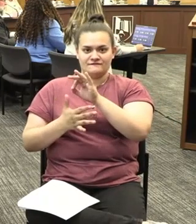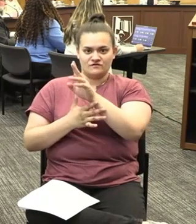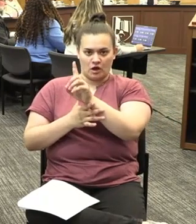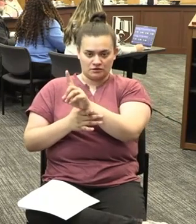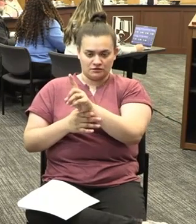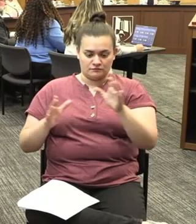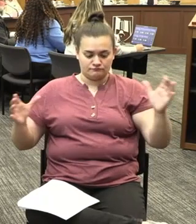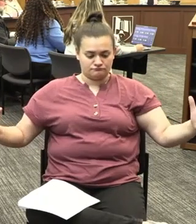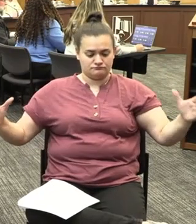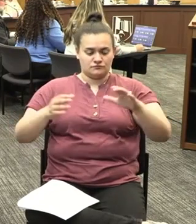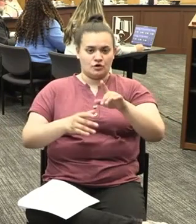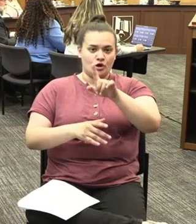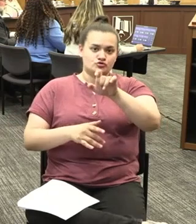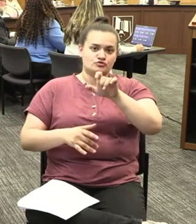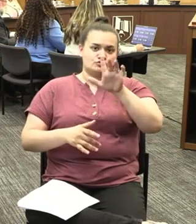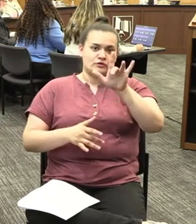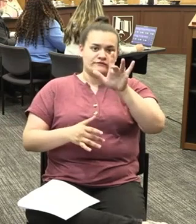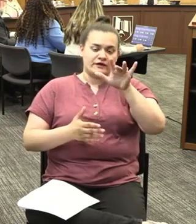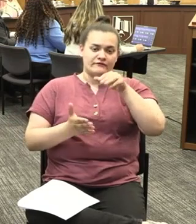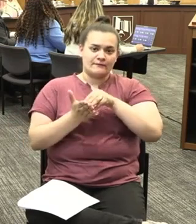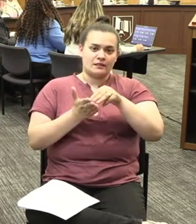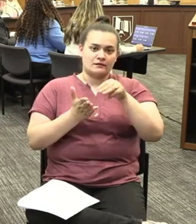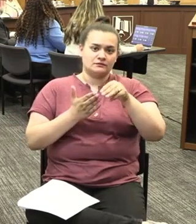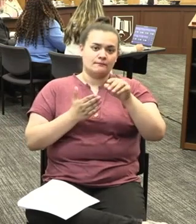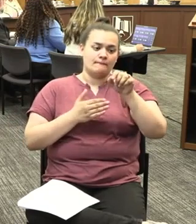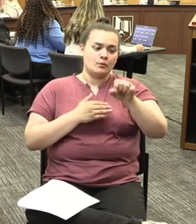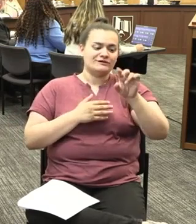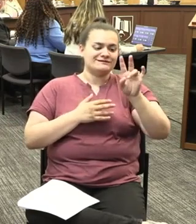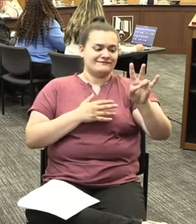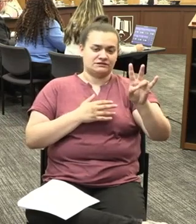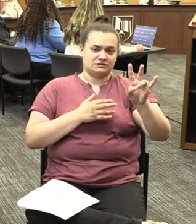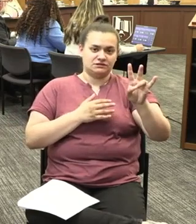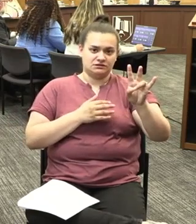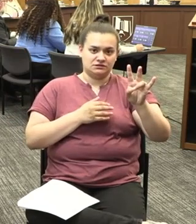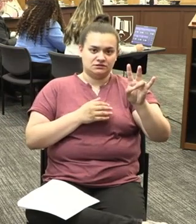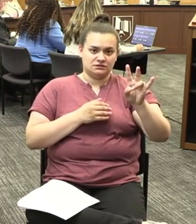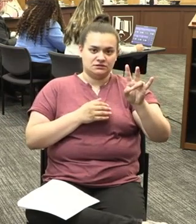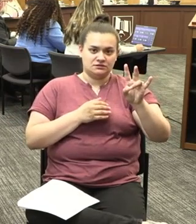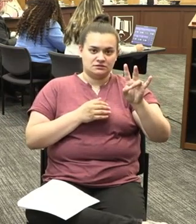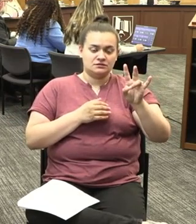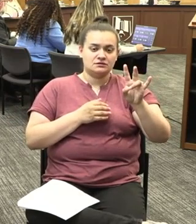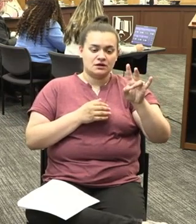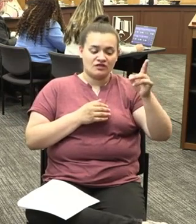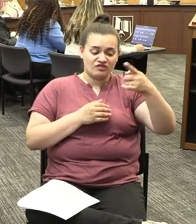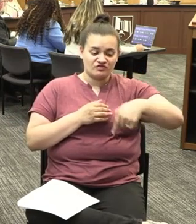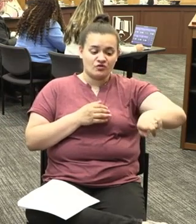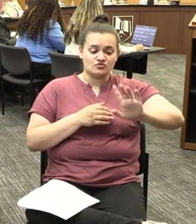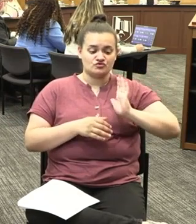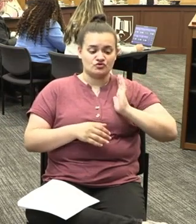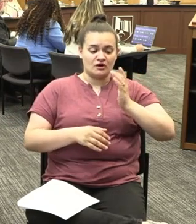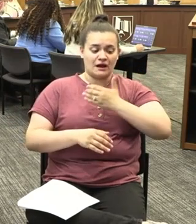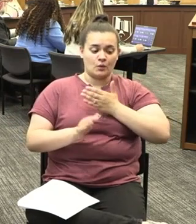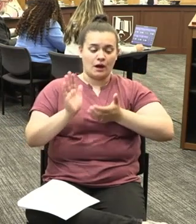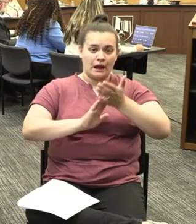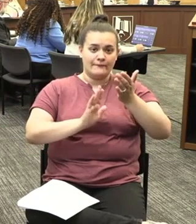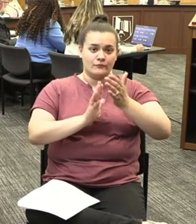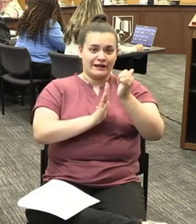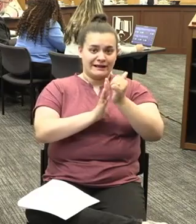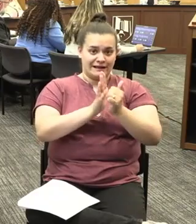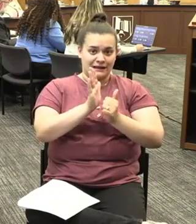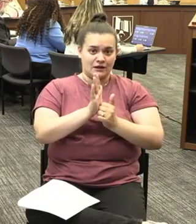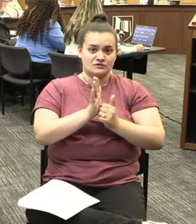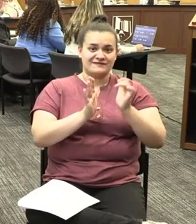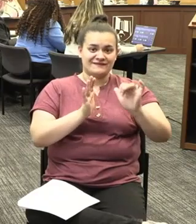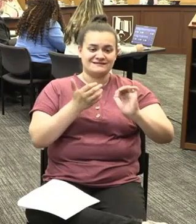that's 125 million. 0.7, so 125.7 million. Those are our operating accounts. That's how